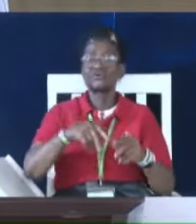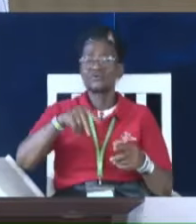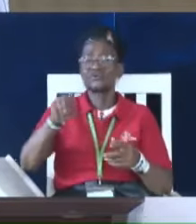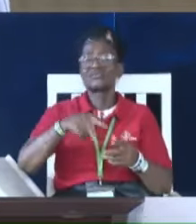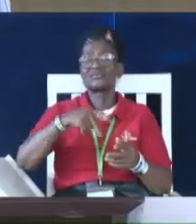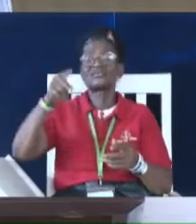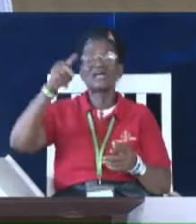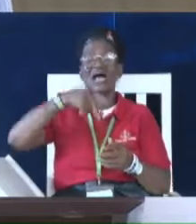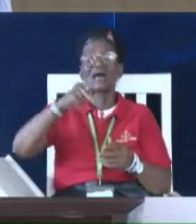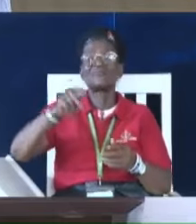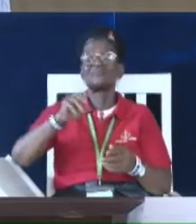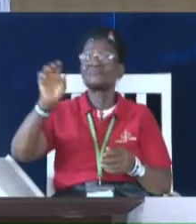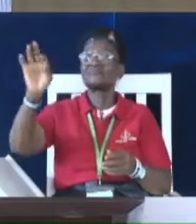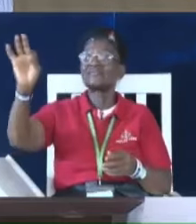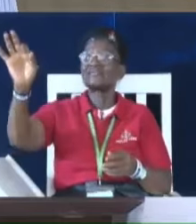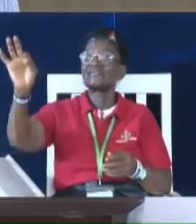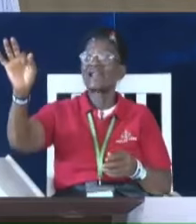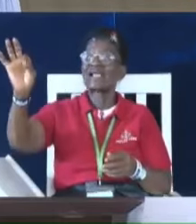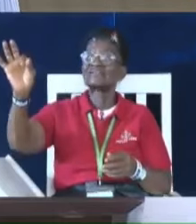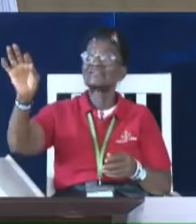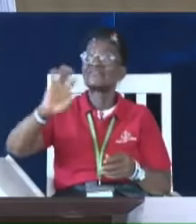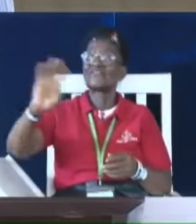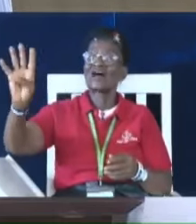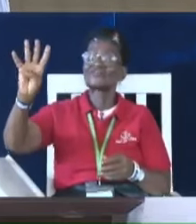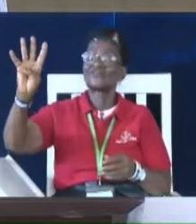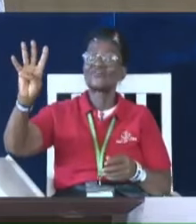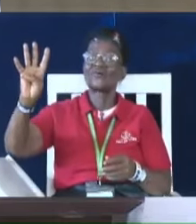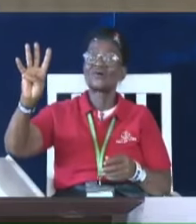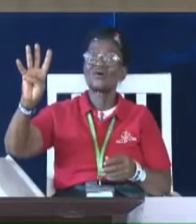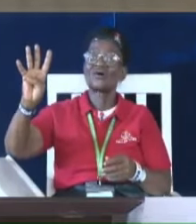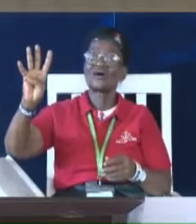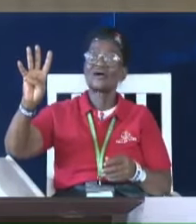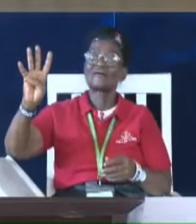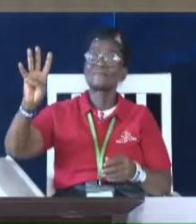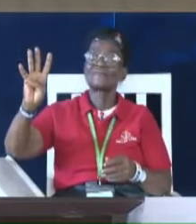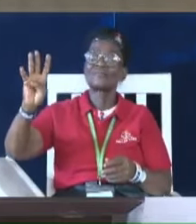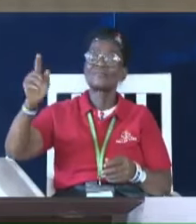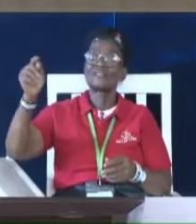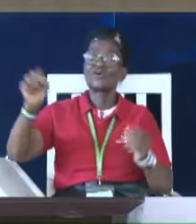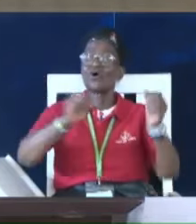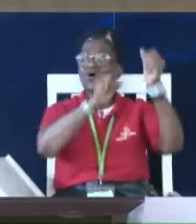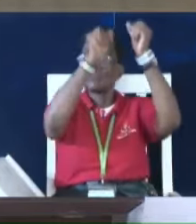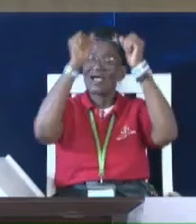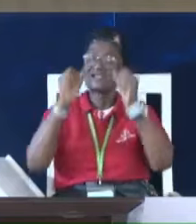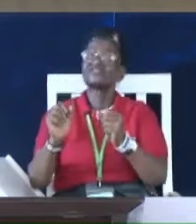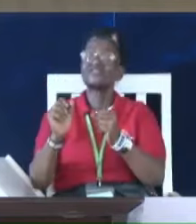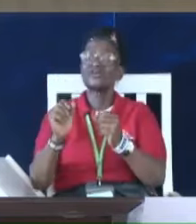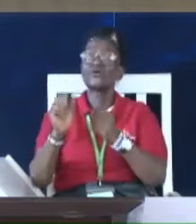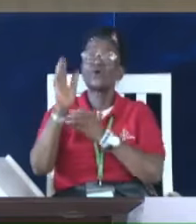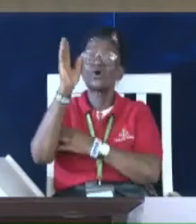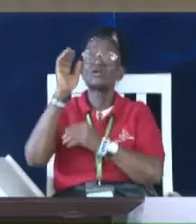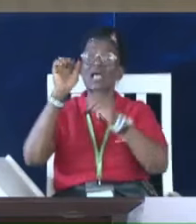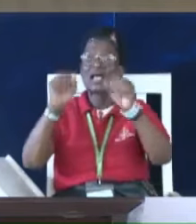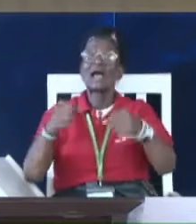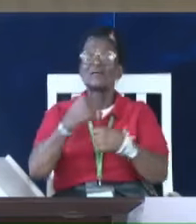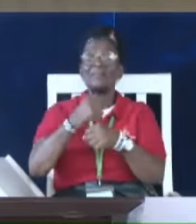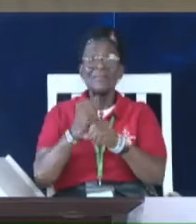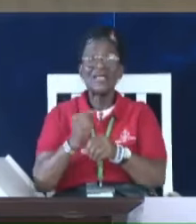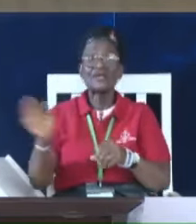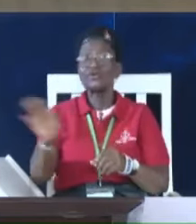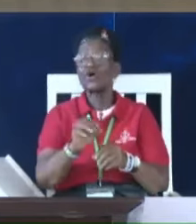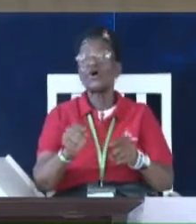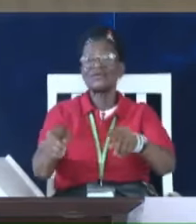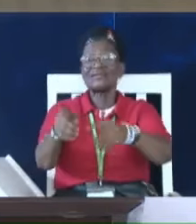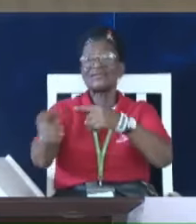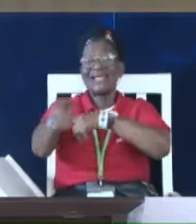4, Psalm 90 verse 4, the Almighty God can make your day last for